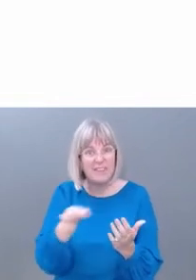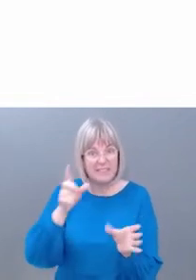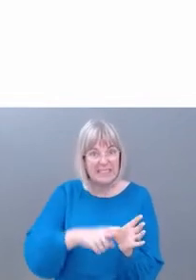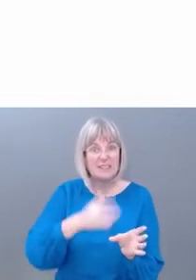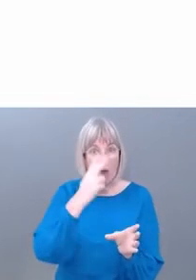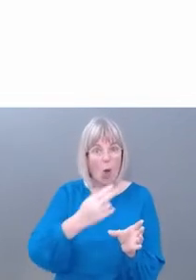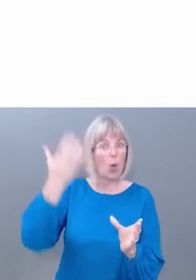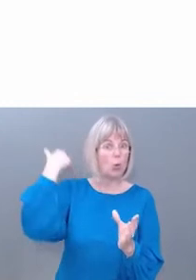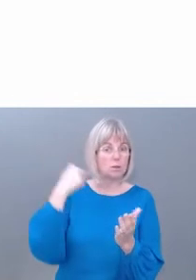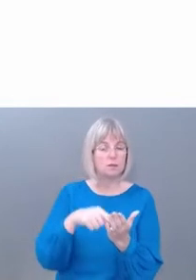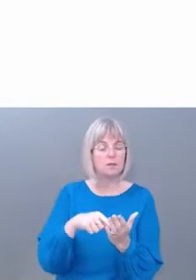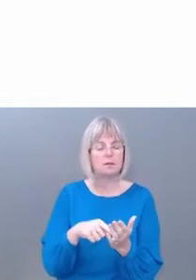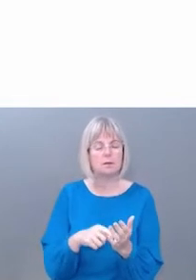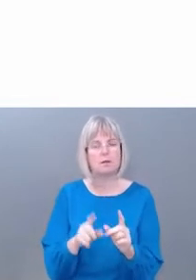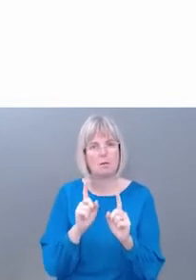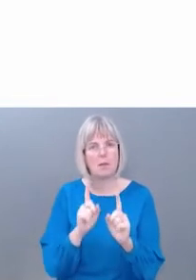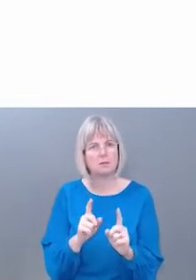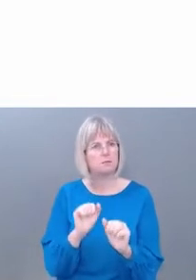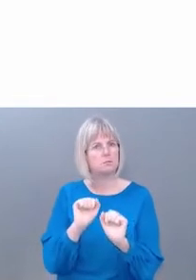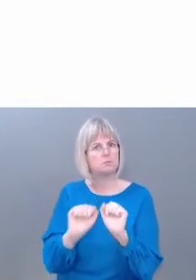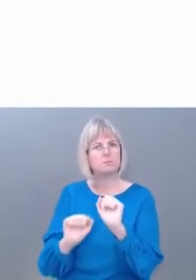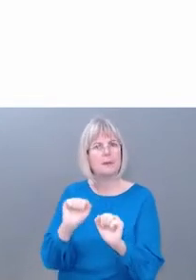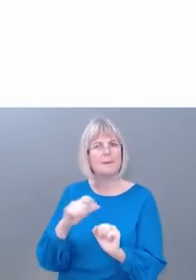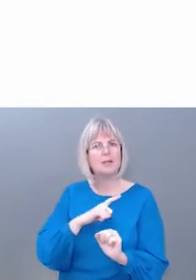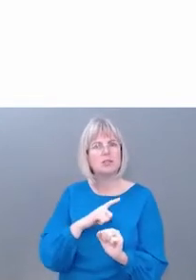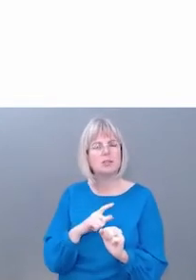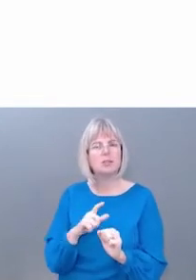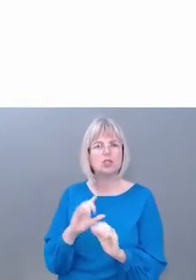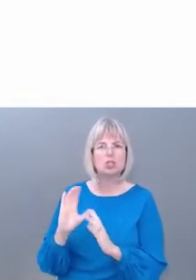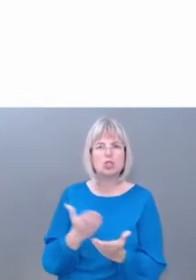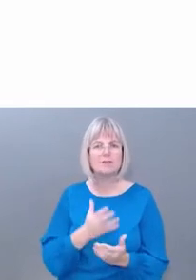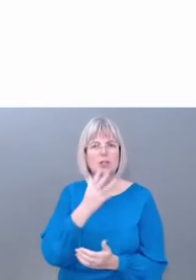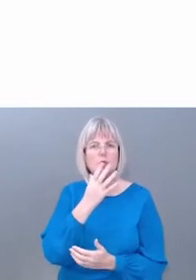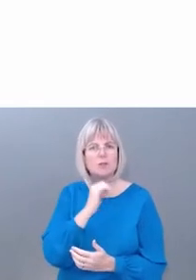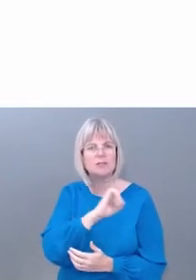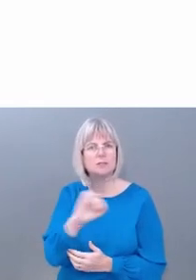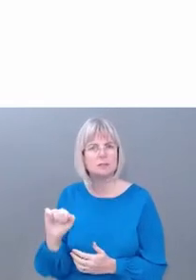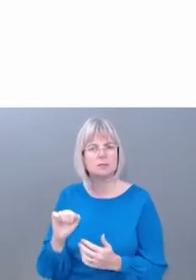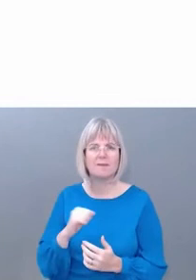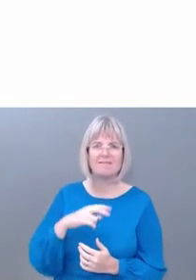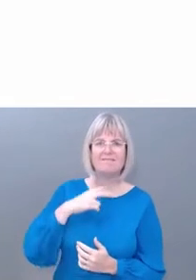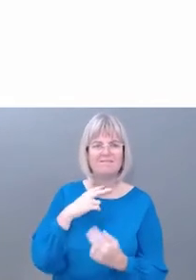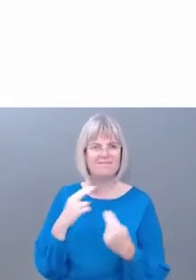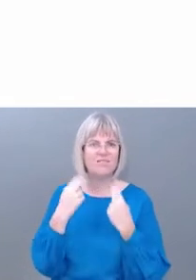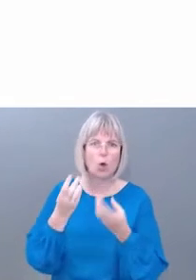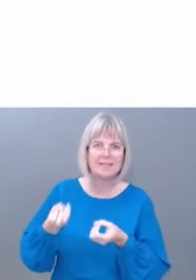this is because service user voices are marginalised, difficult views or opinions are silenced, and people in positions of power, particularly people